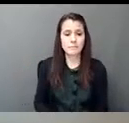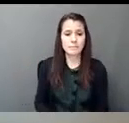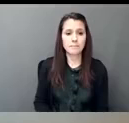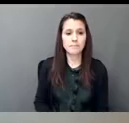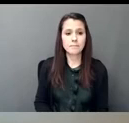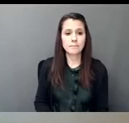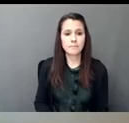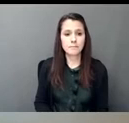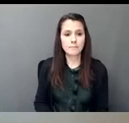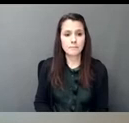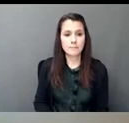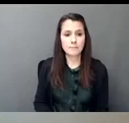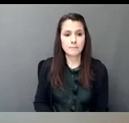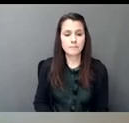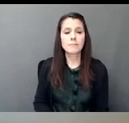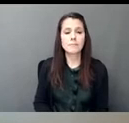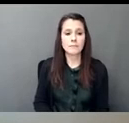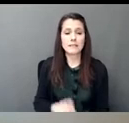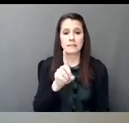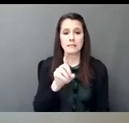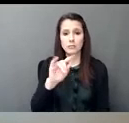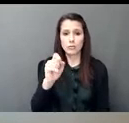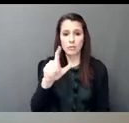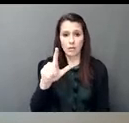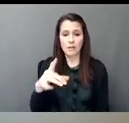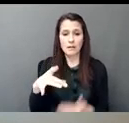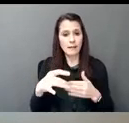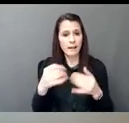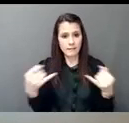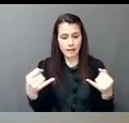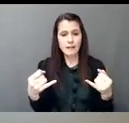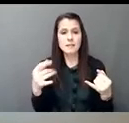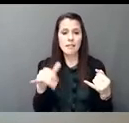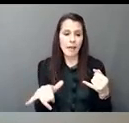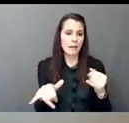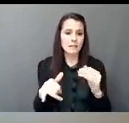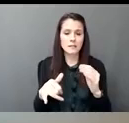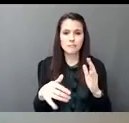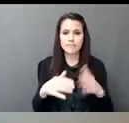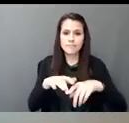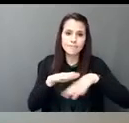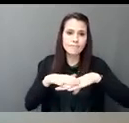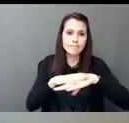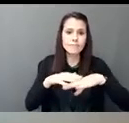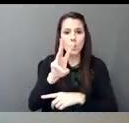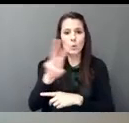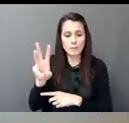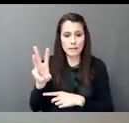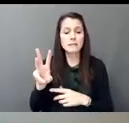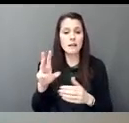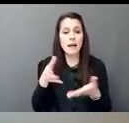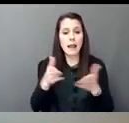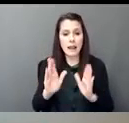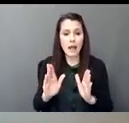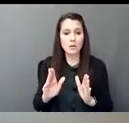So the digital guidelines is a skeleton of a website that allows developers within the